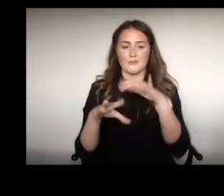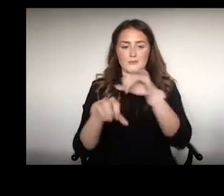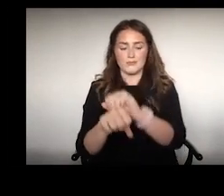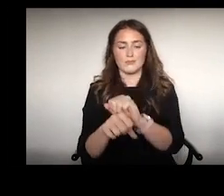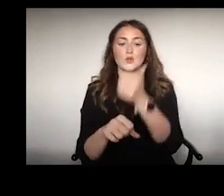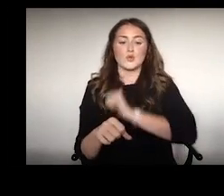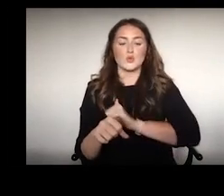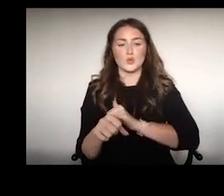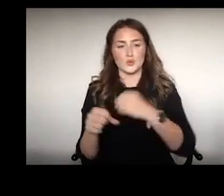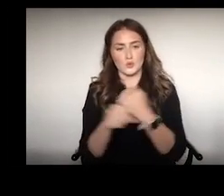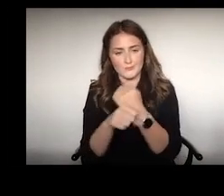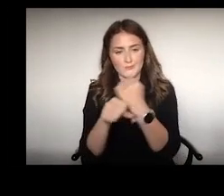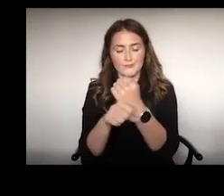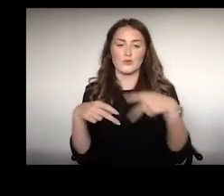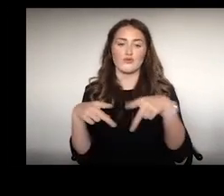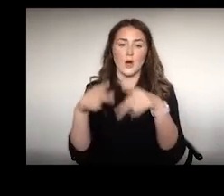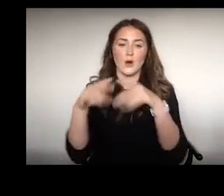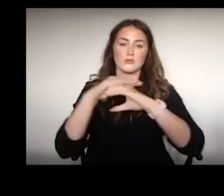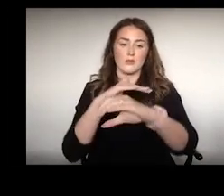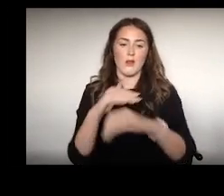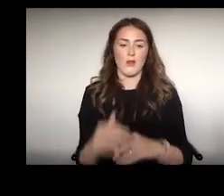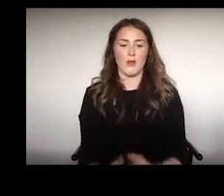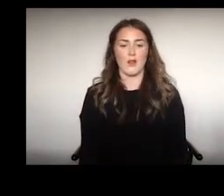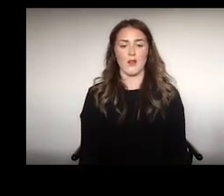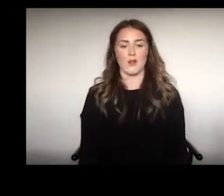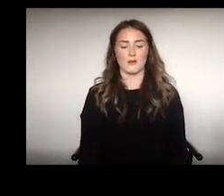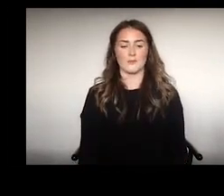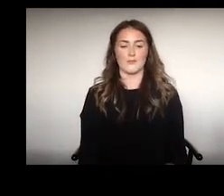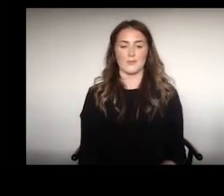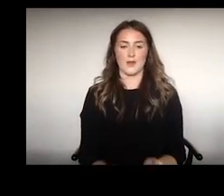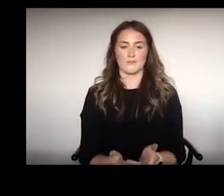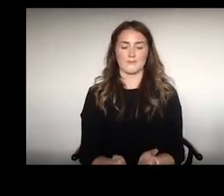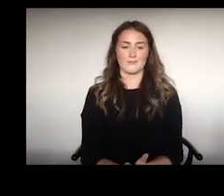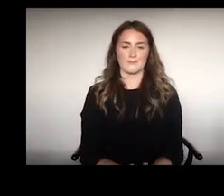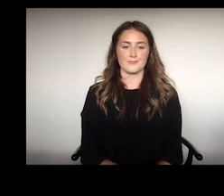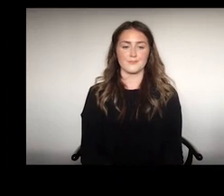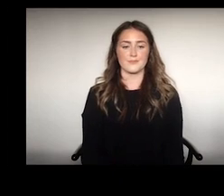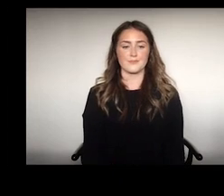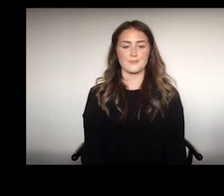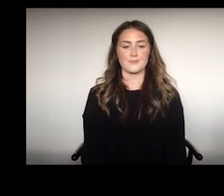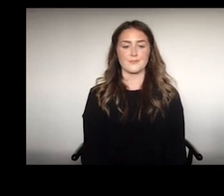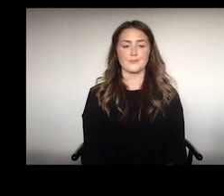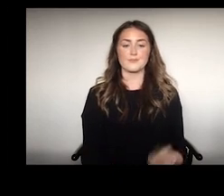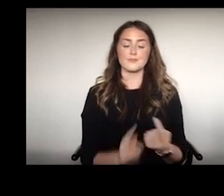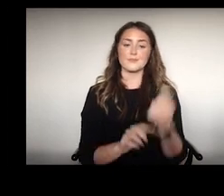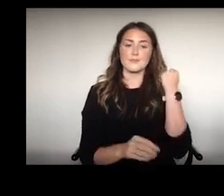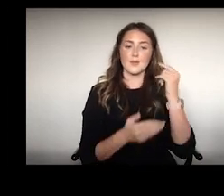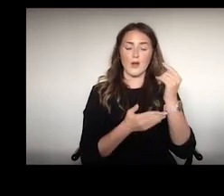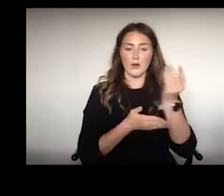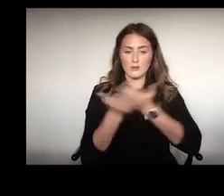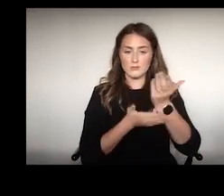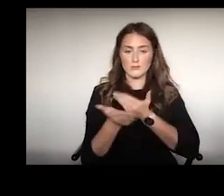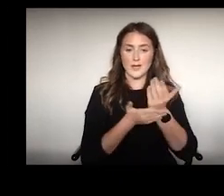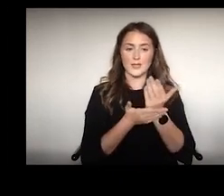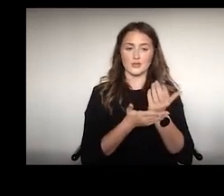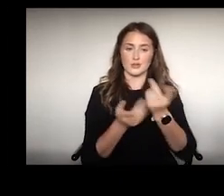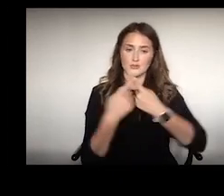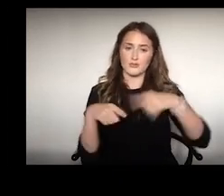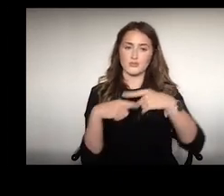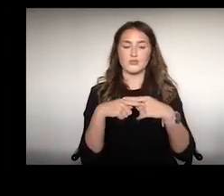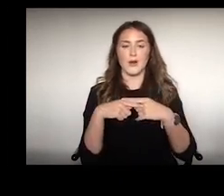the extent to which land can be acquired or used for the project and are areas in which the development consents order